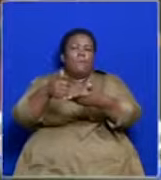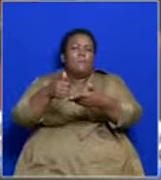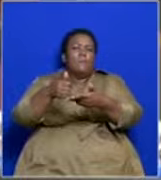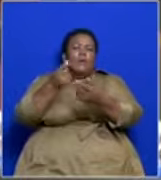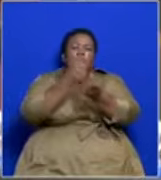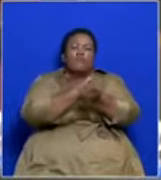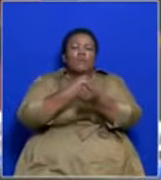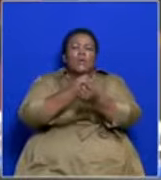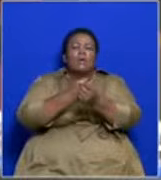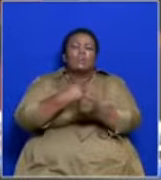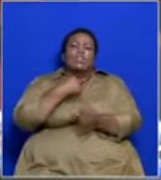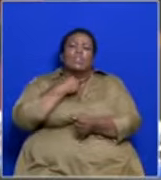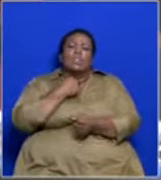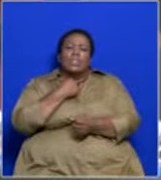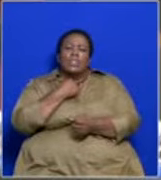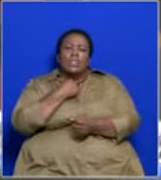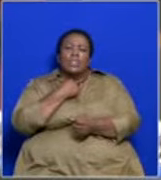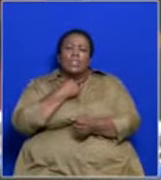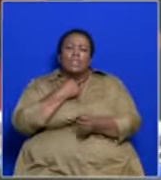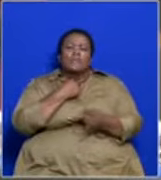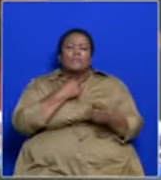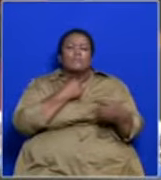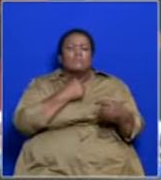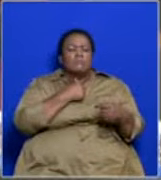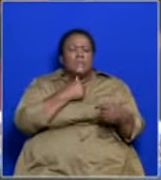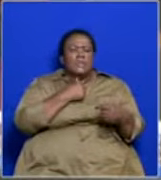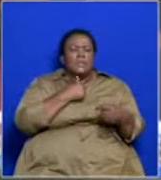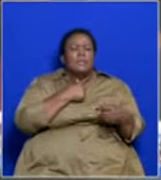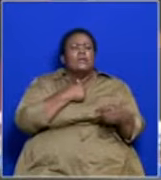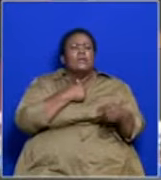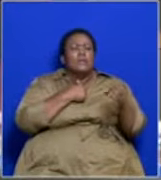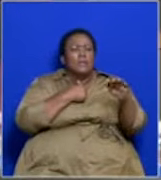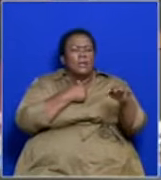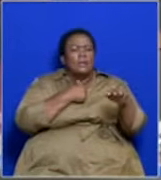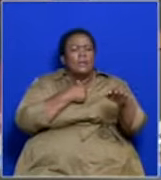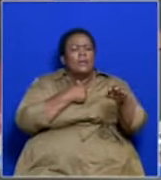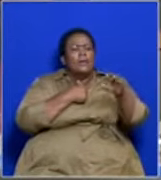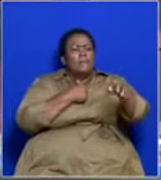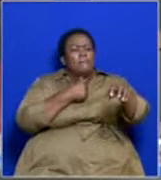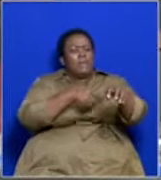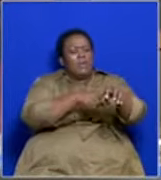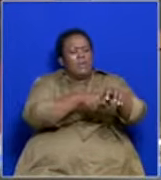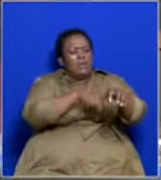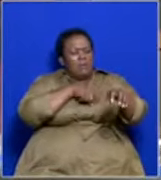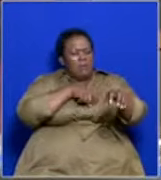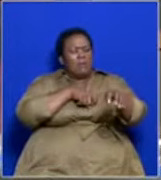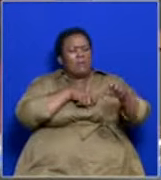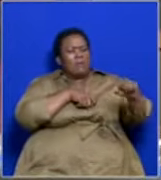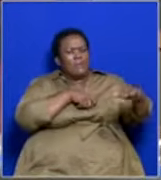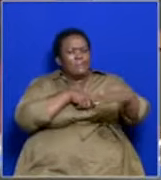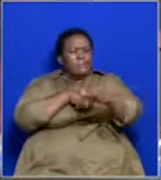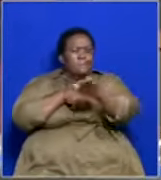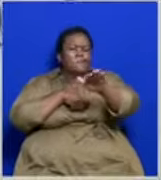off-hooked my trailer and went to help the